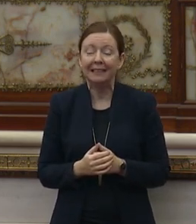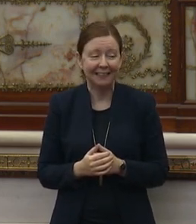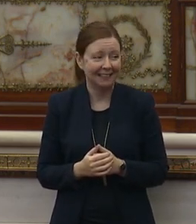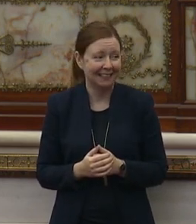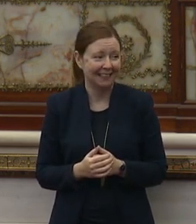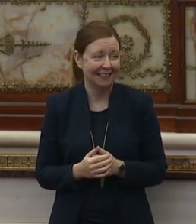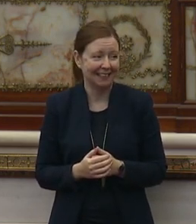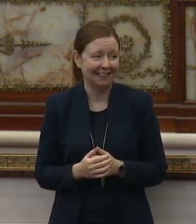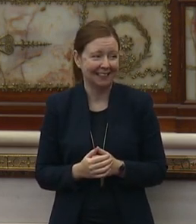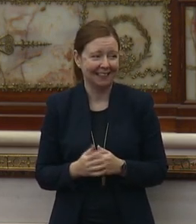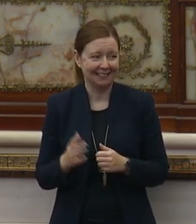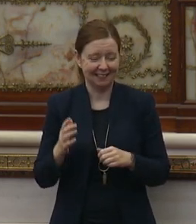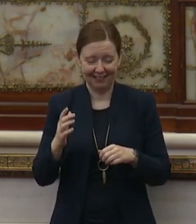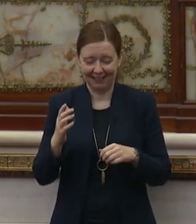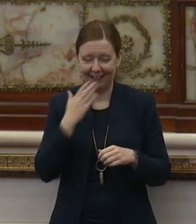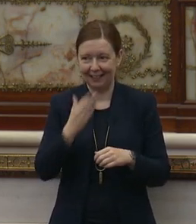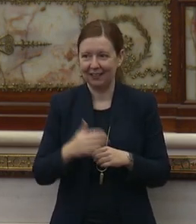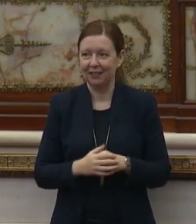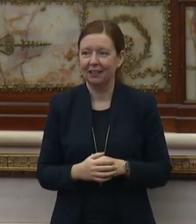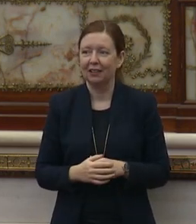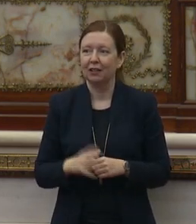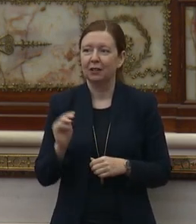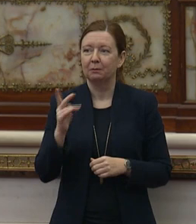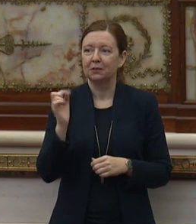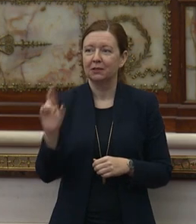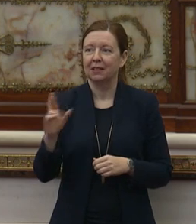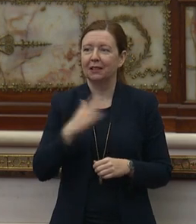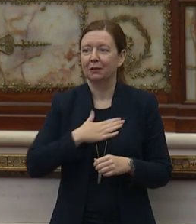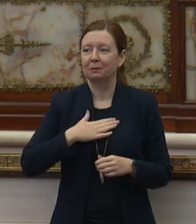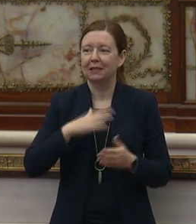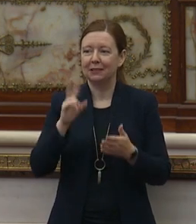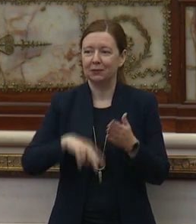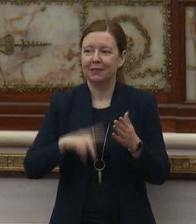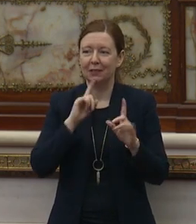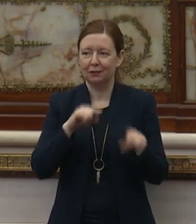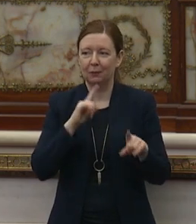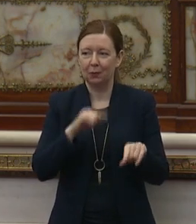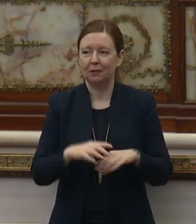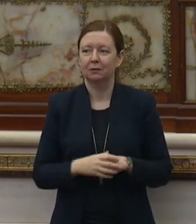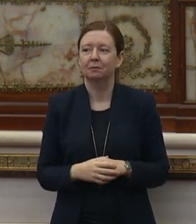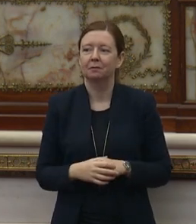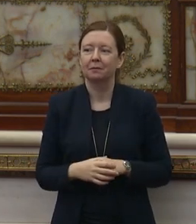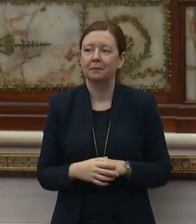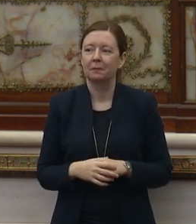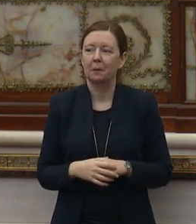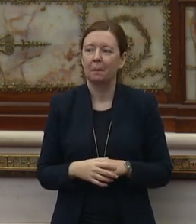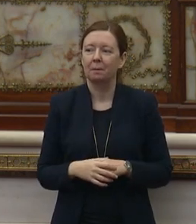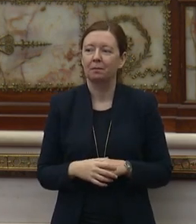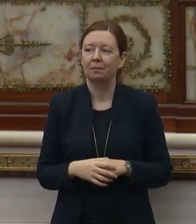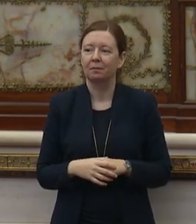back. Thank you. Mr. Decker, would you please read the report?